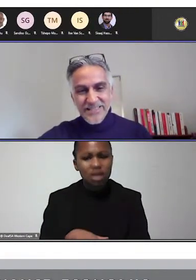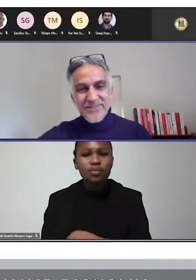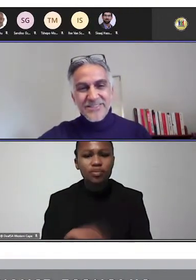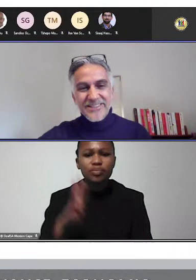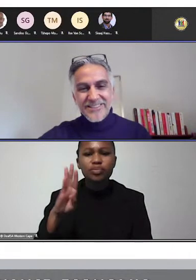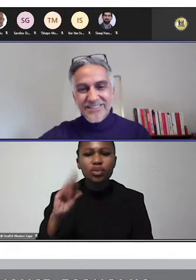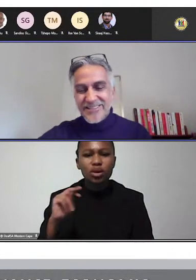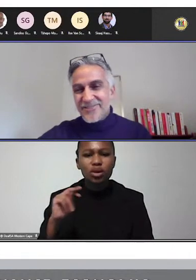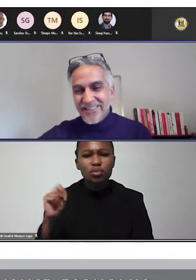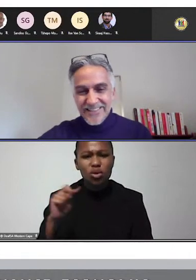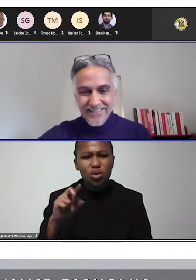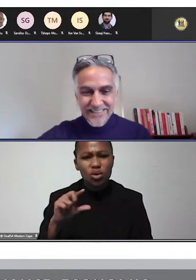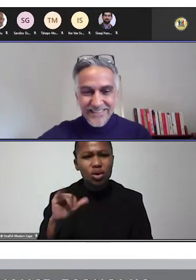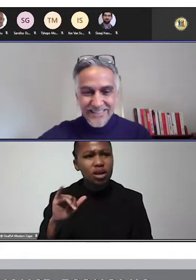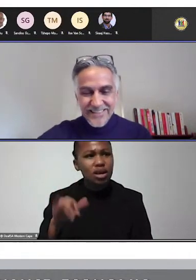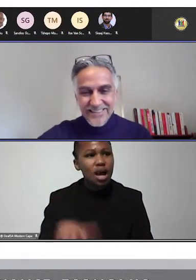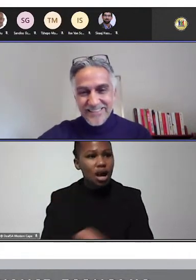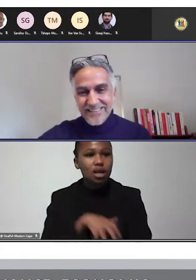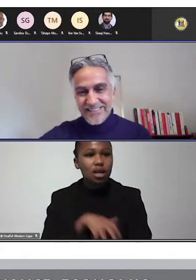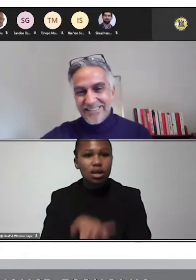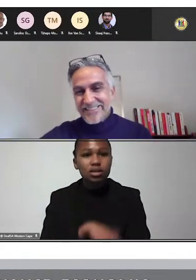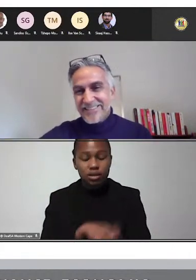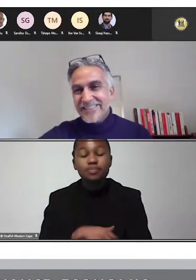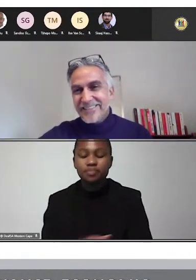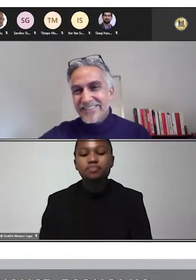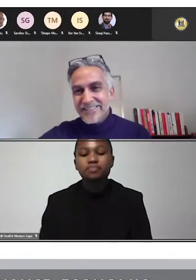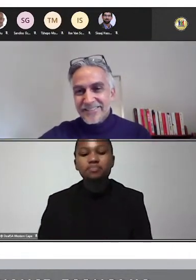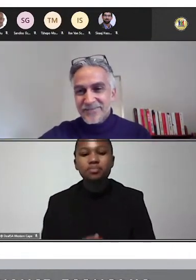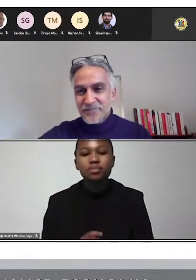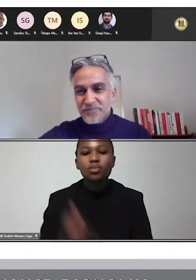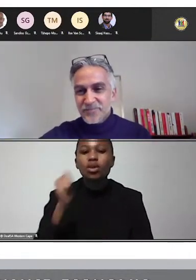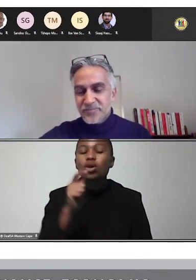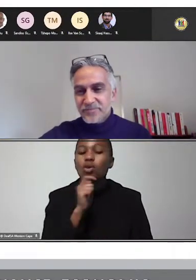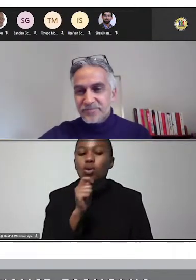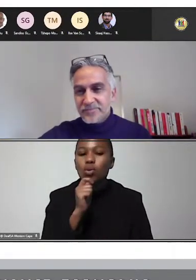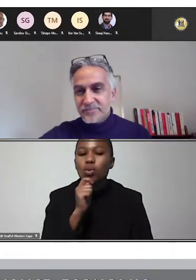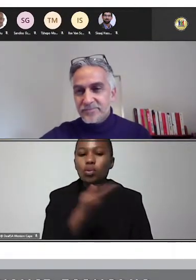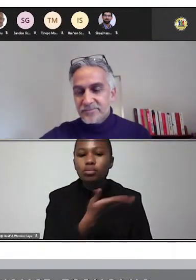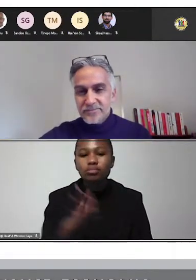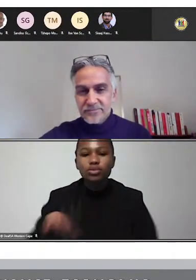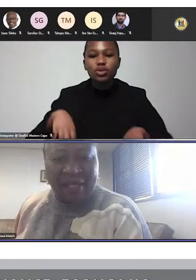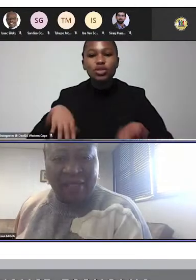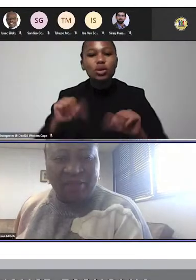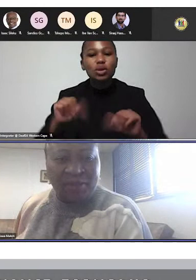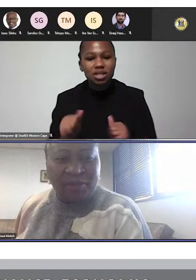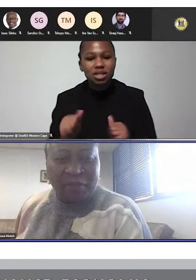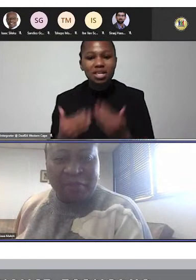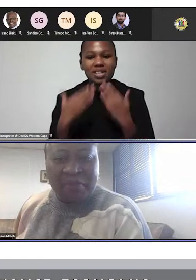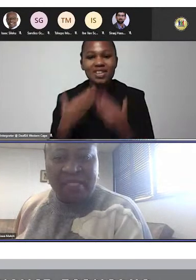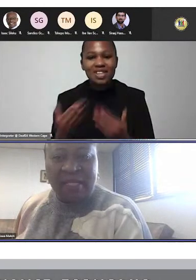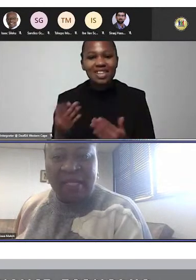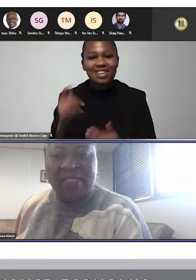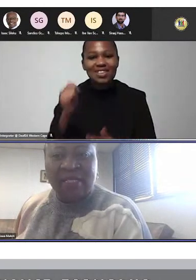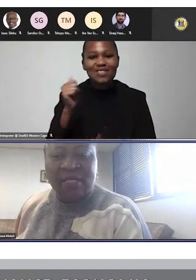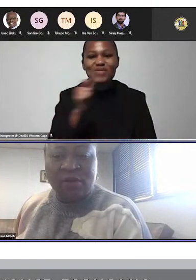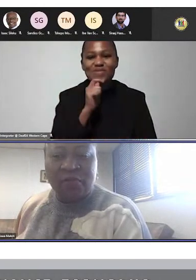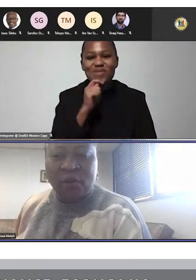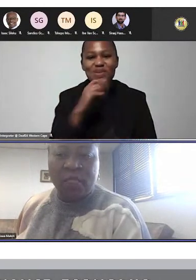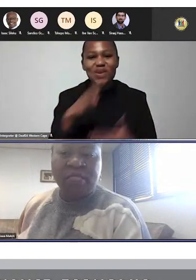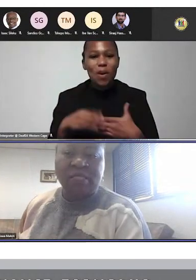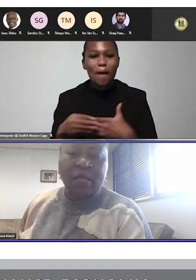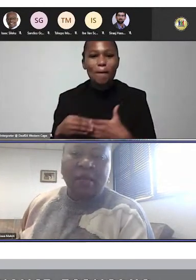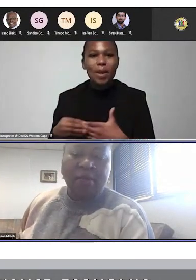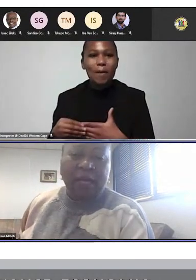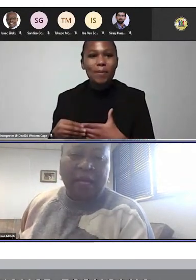and please introduce yourself. Good morning to the chairperson, and good morning to the members and the rest actually